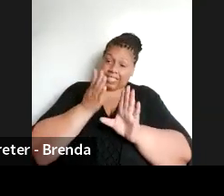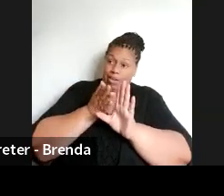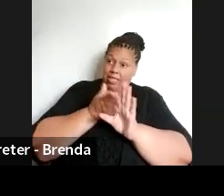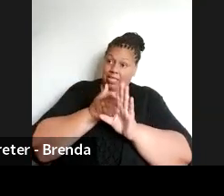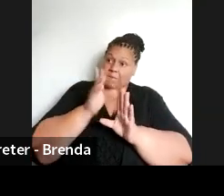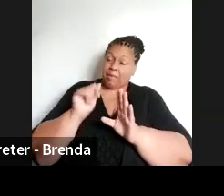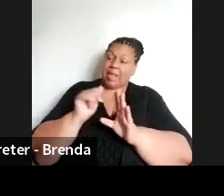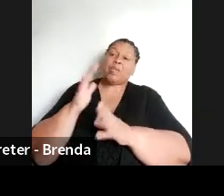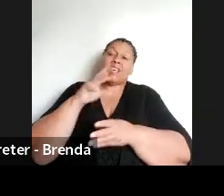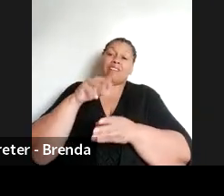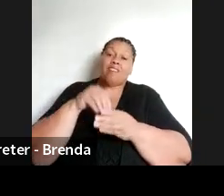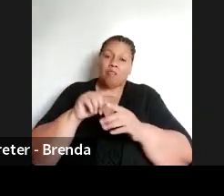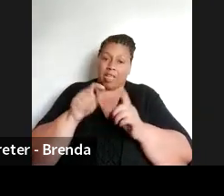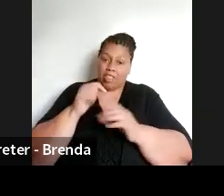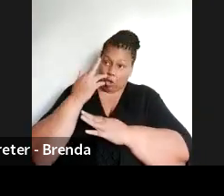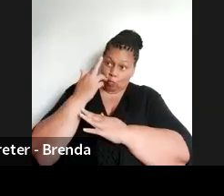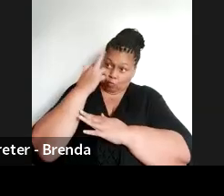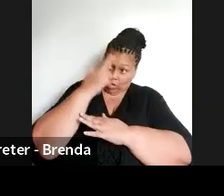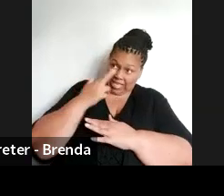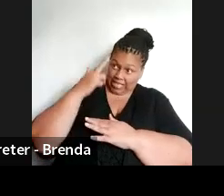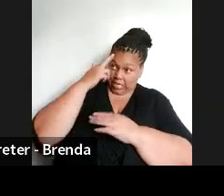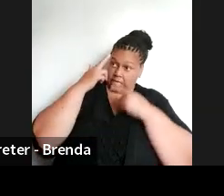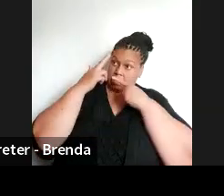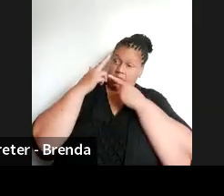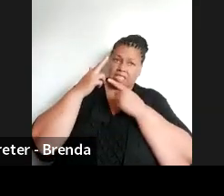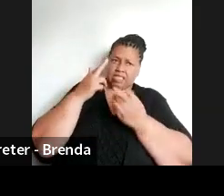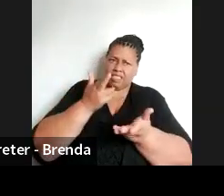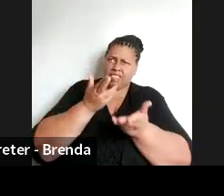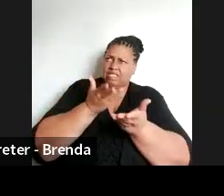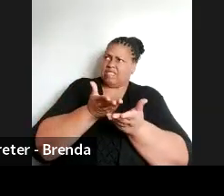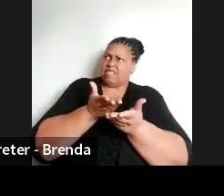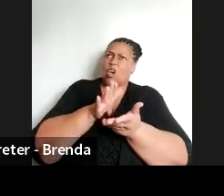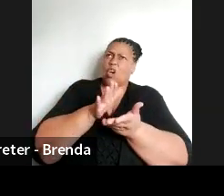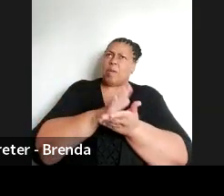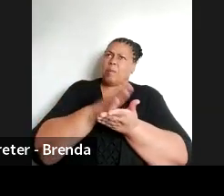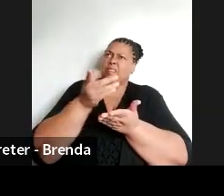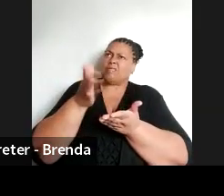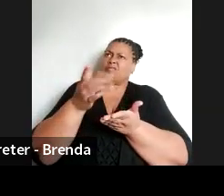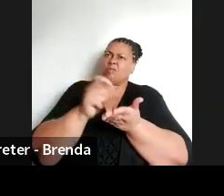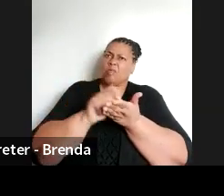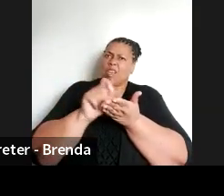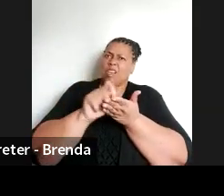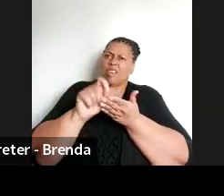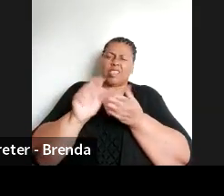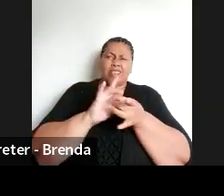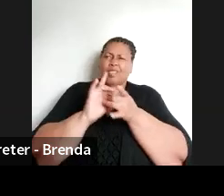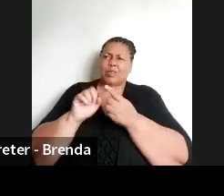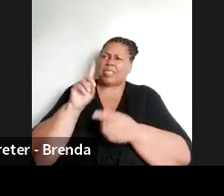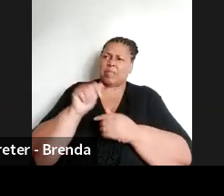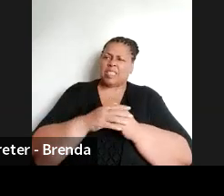but the reason is on the paper, and it doesn't have anything to do with it.